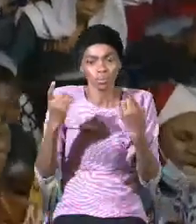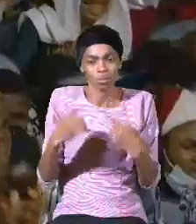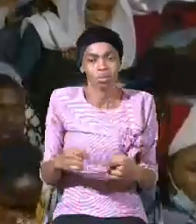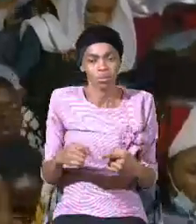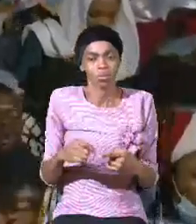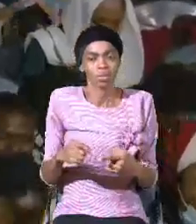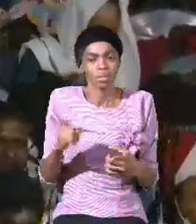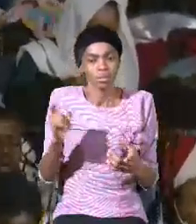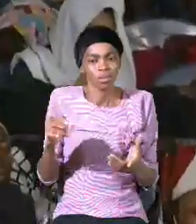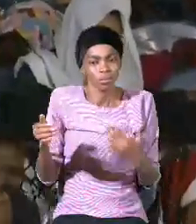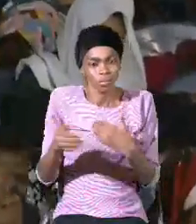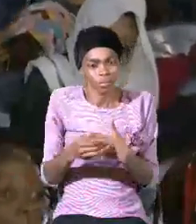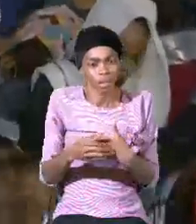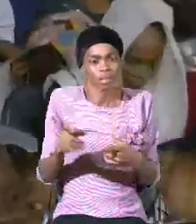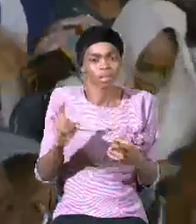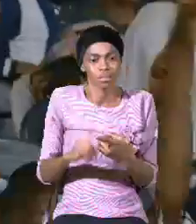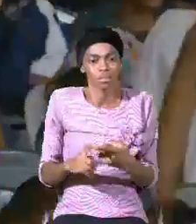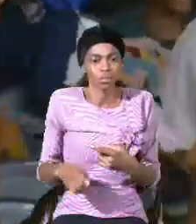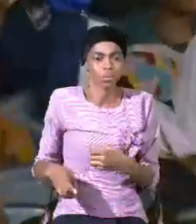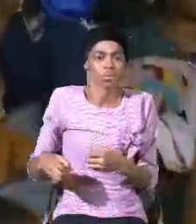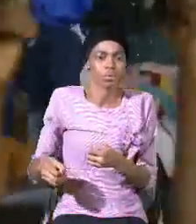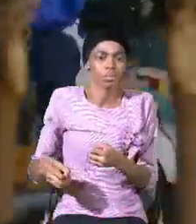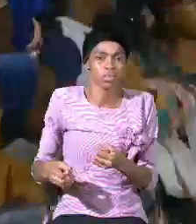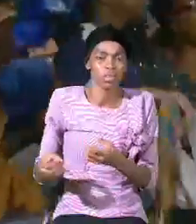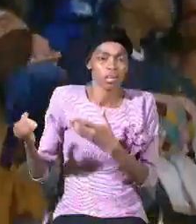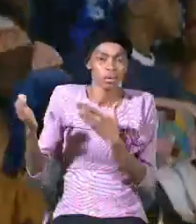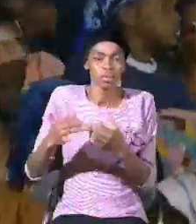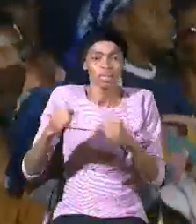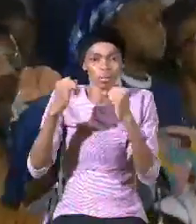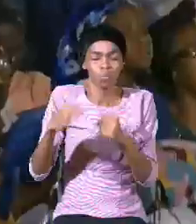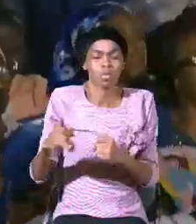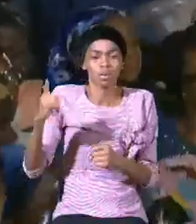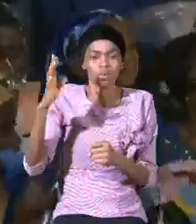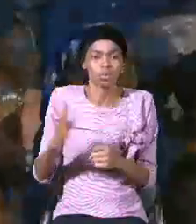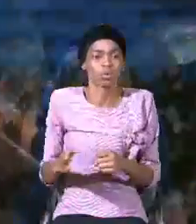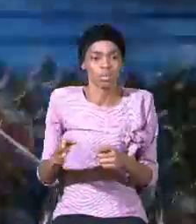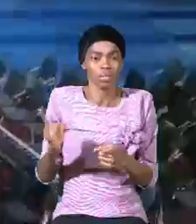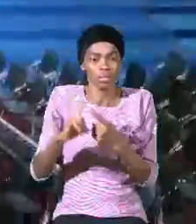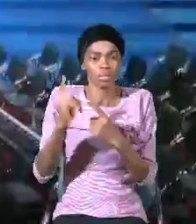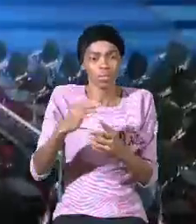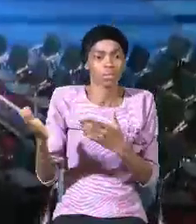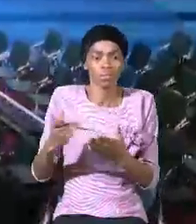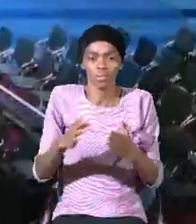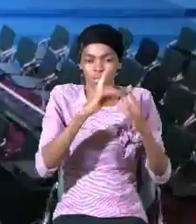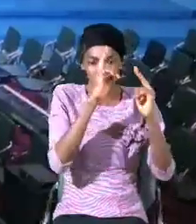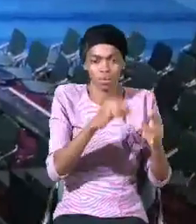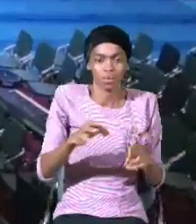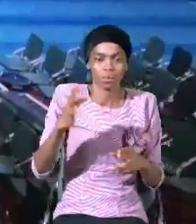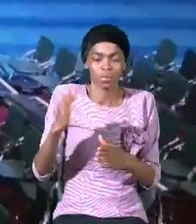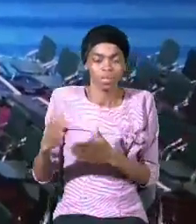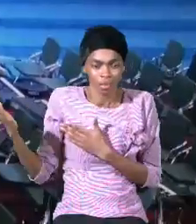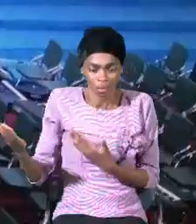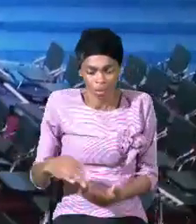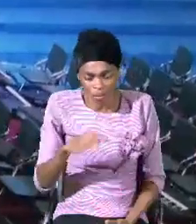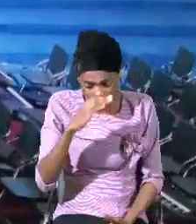podium soon, and you are climbing the ladder of honor today. Welcome, Daddy. God bless